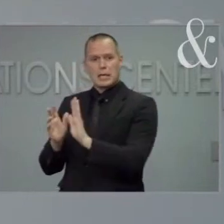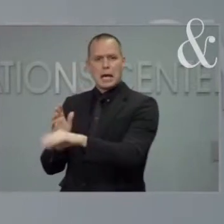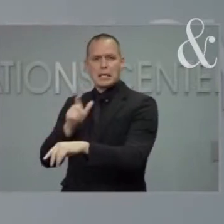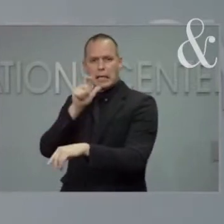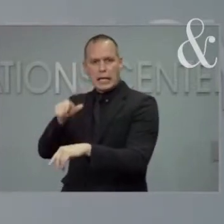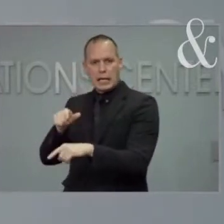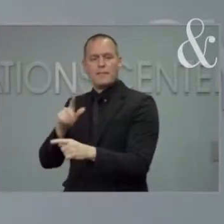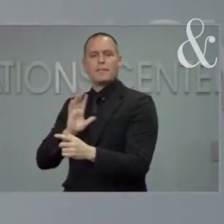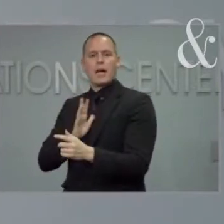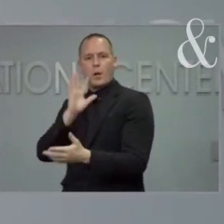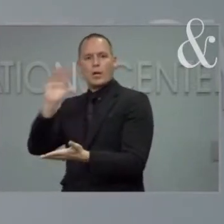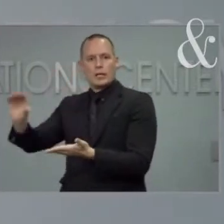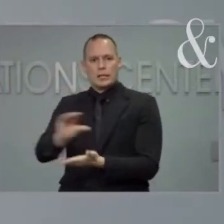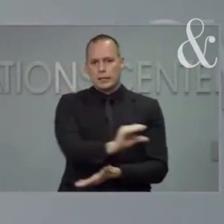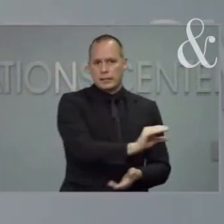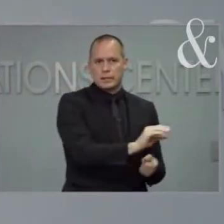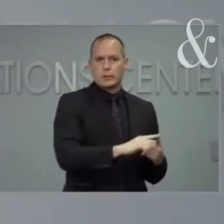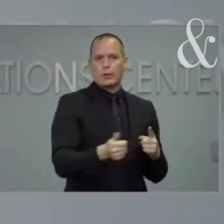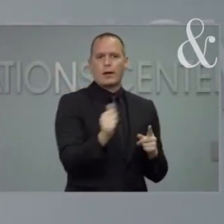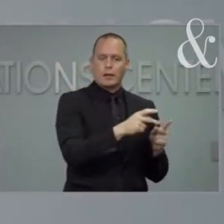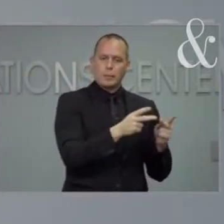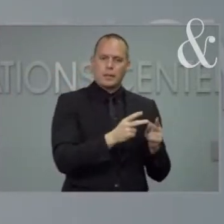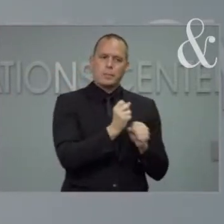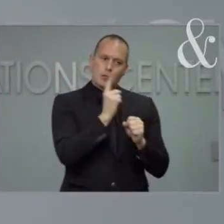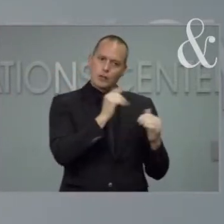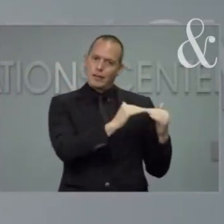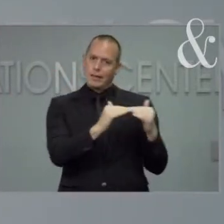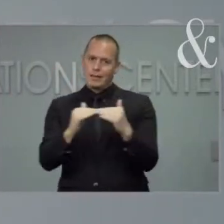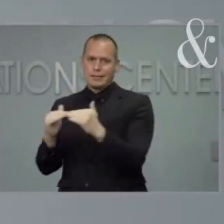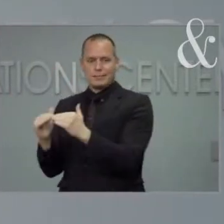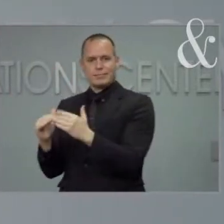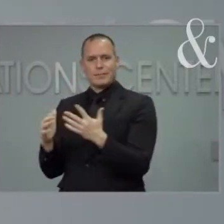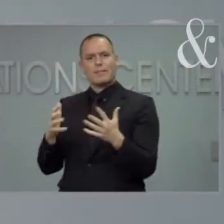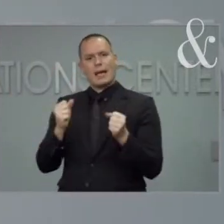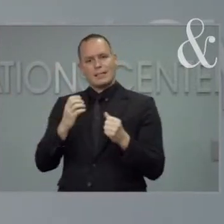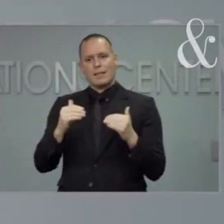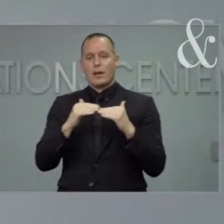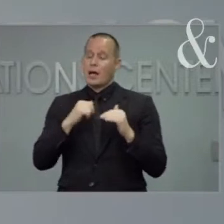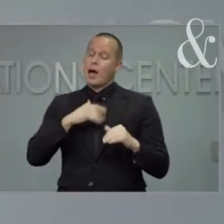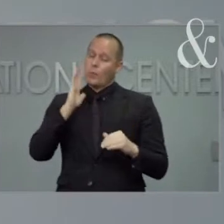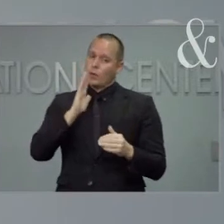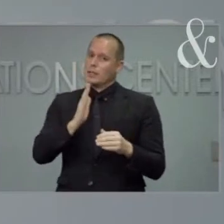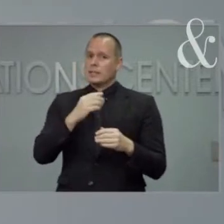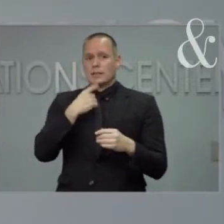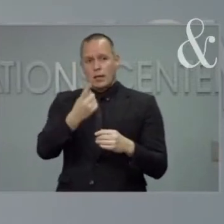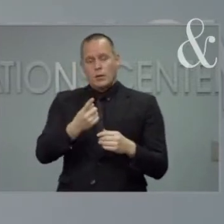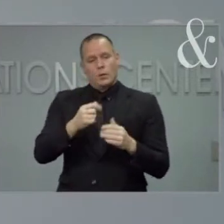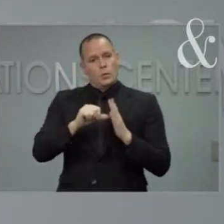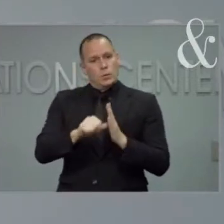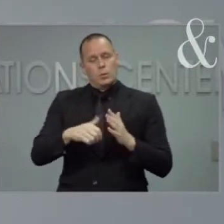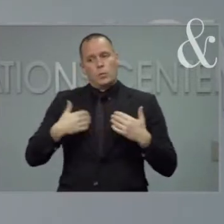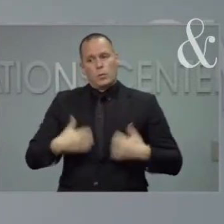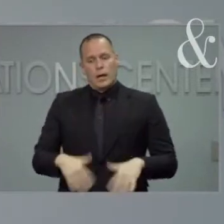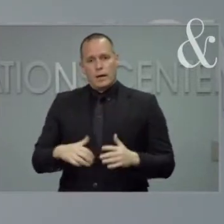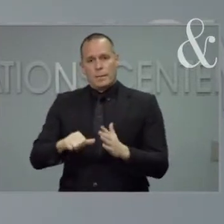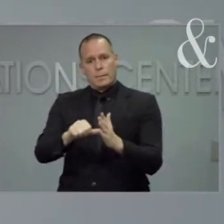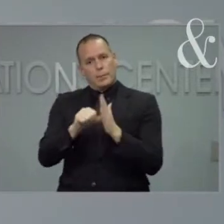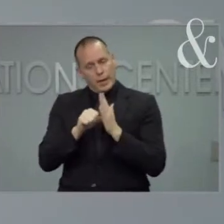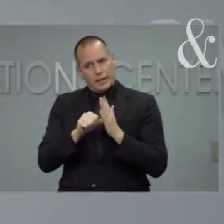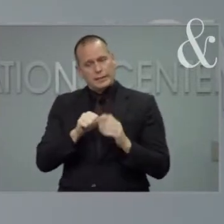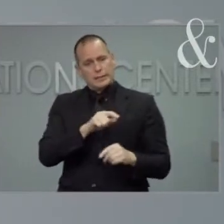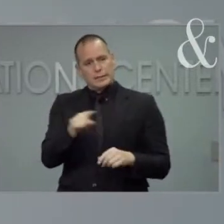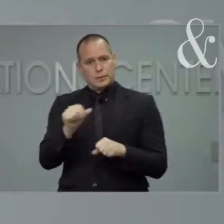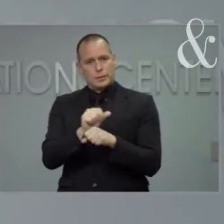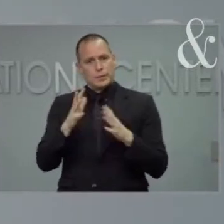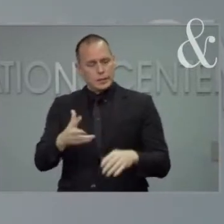sure we're keeping on top of providers to get things out fast and fair. And I will say they've been doing a terrific job, and it is why North Carolina continues